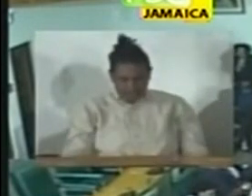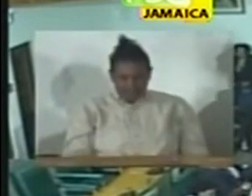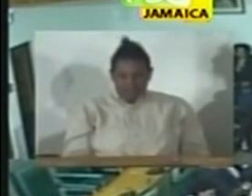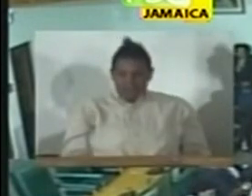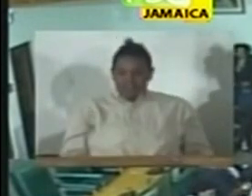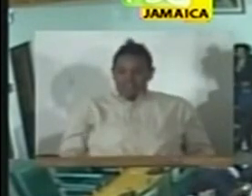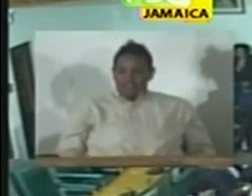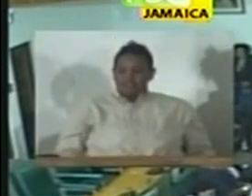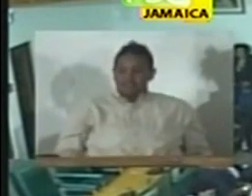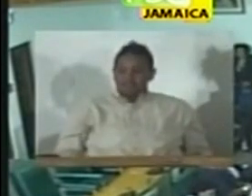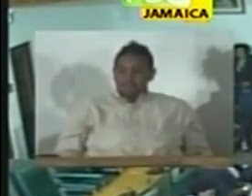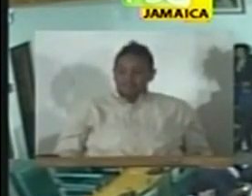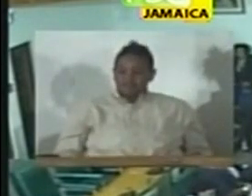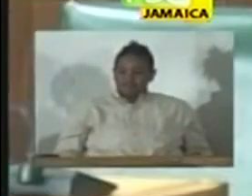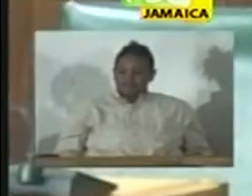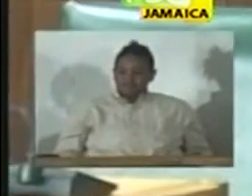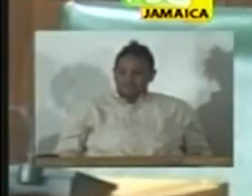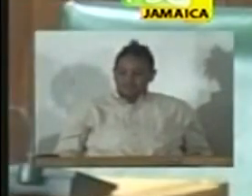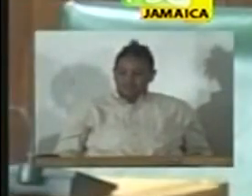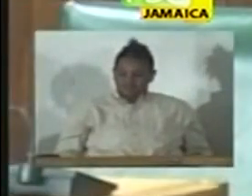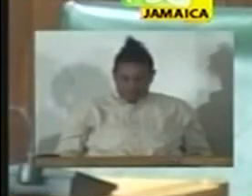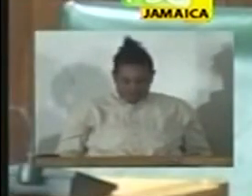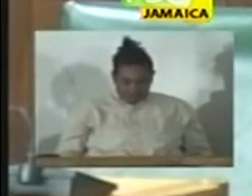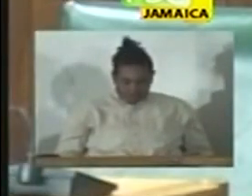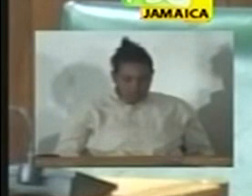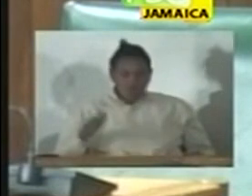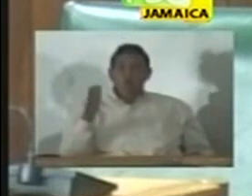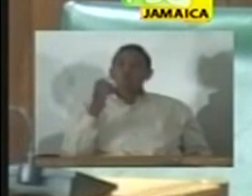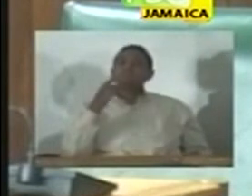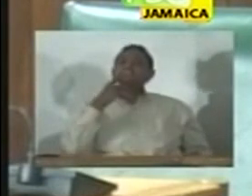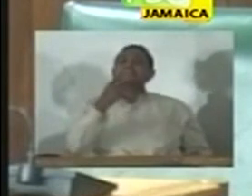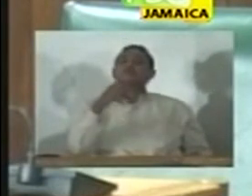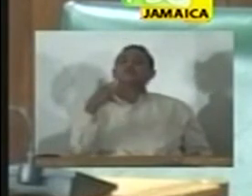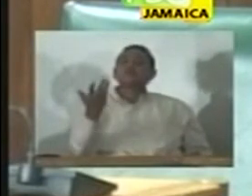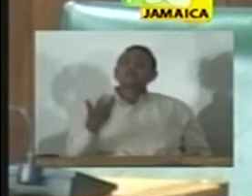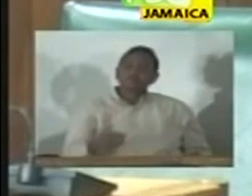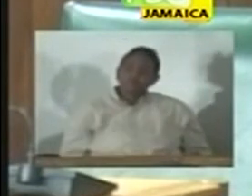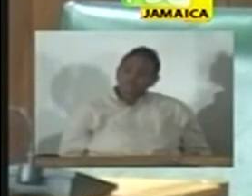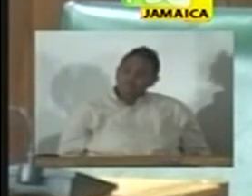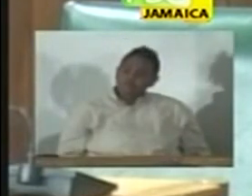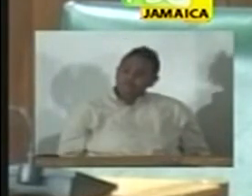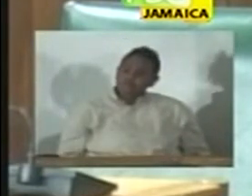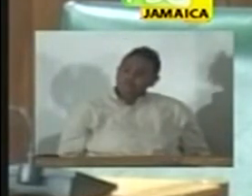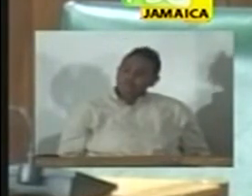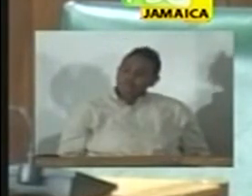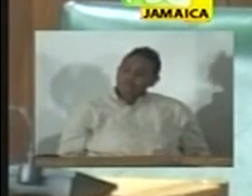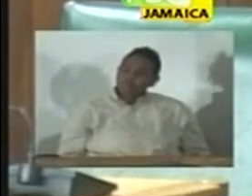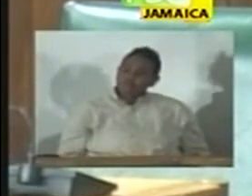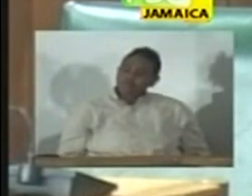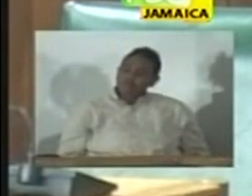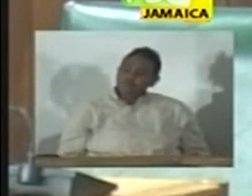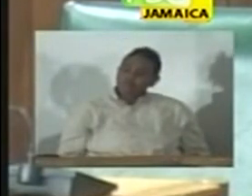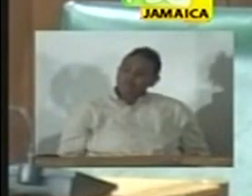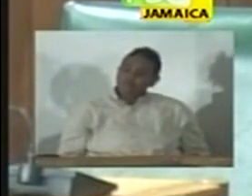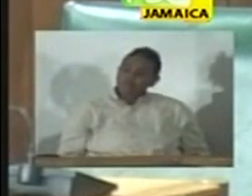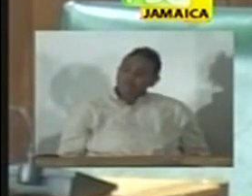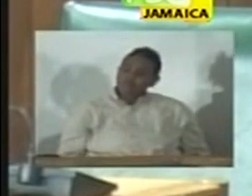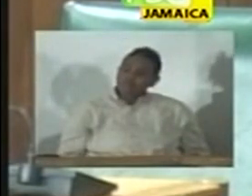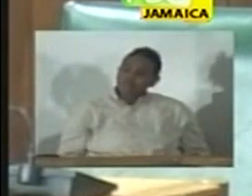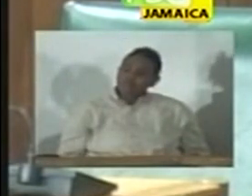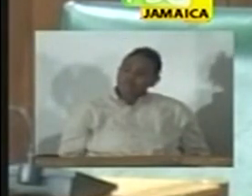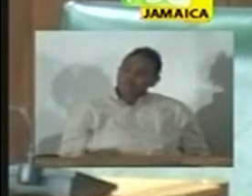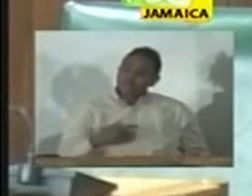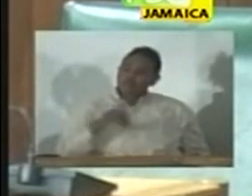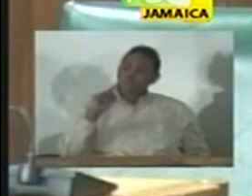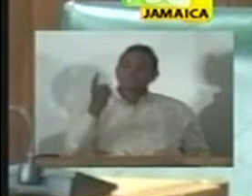bill at hand, I would just like to say, Mr. President, that I was first selected